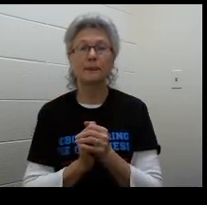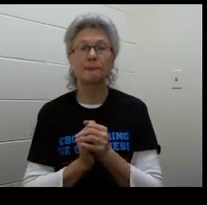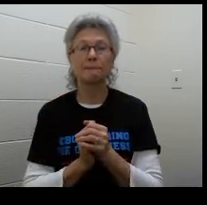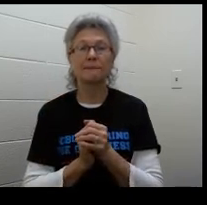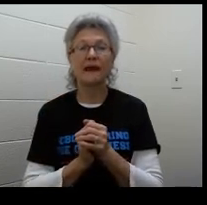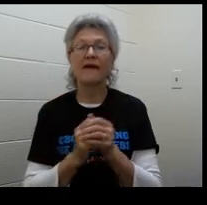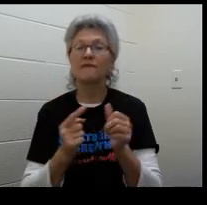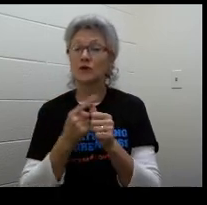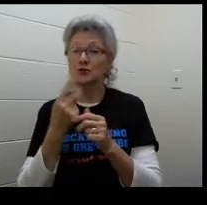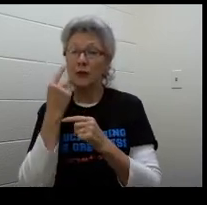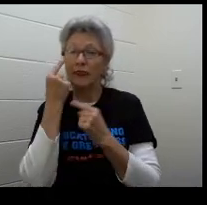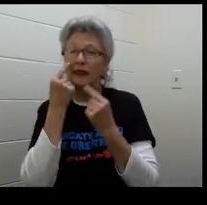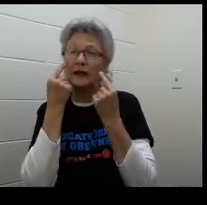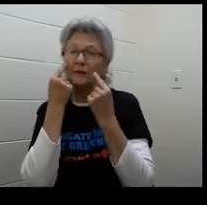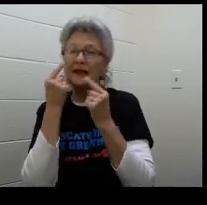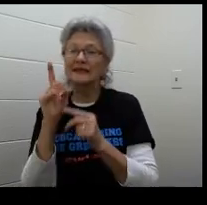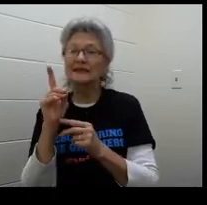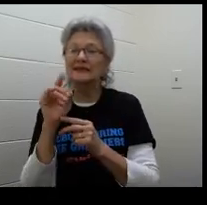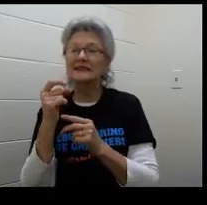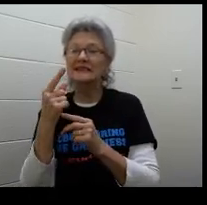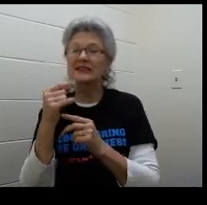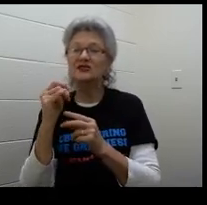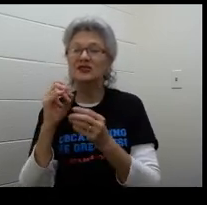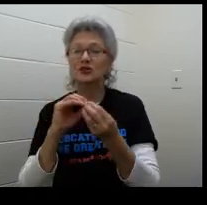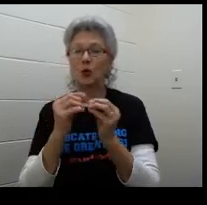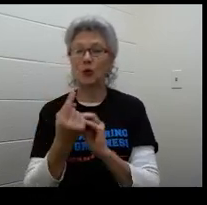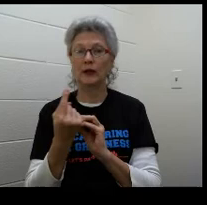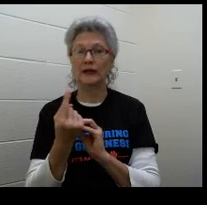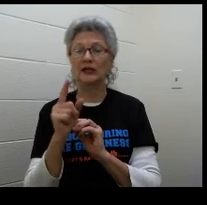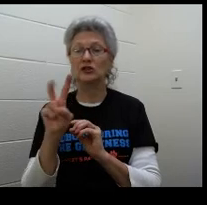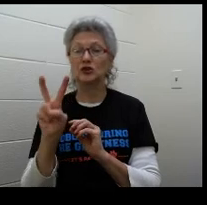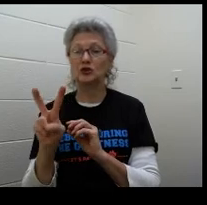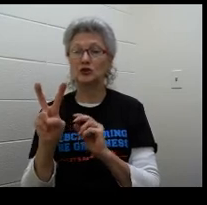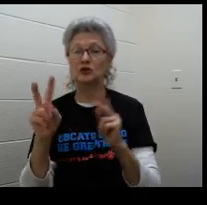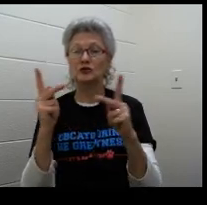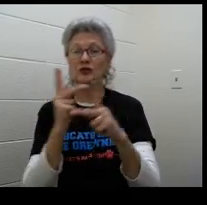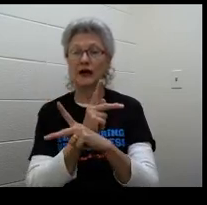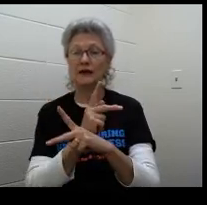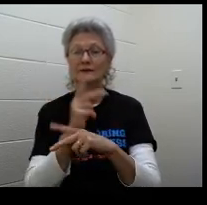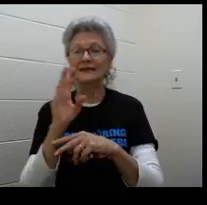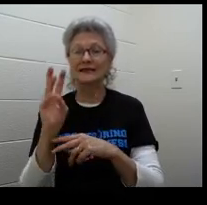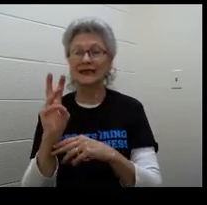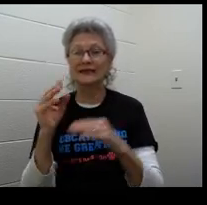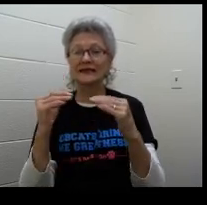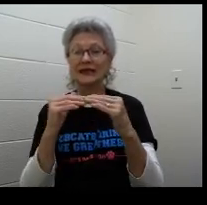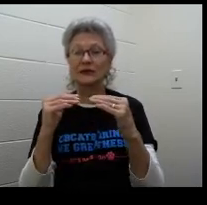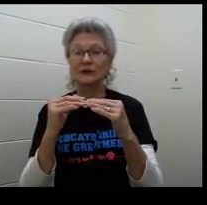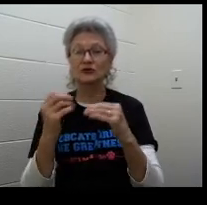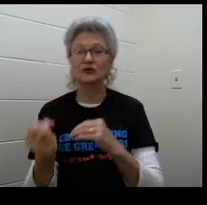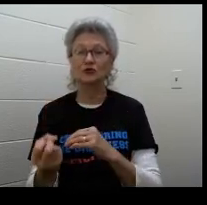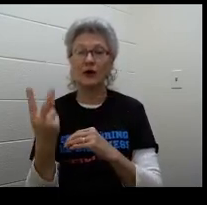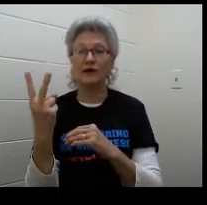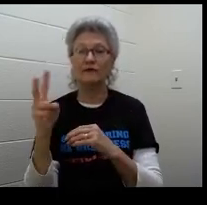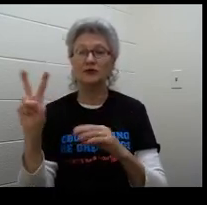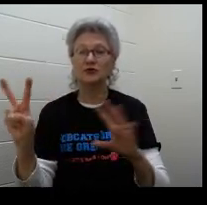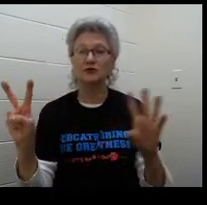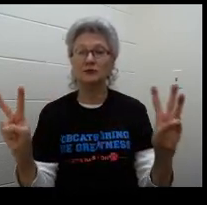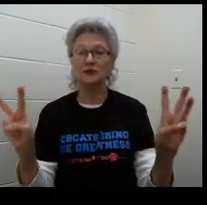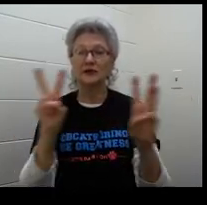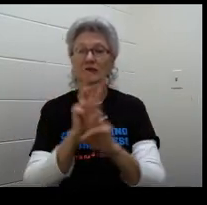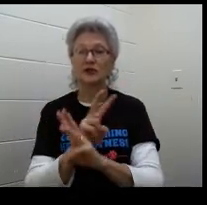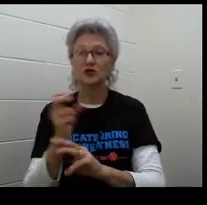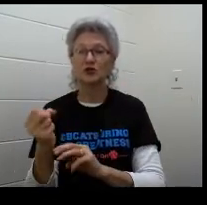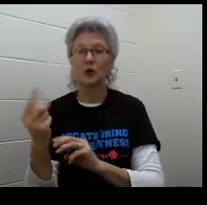the second time around. 2 times 6 is 12. Write the 2 right over here, carry the